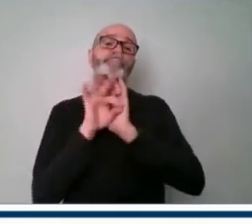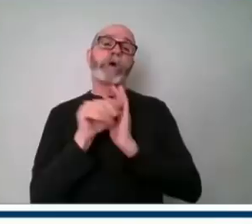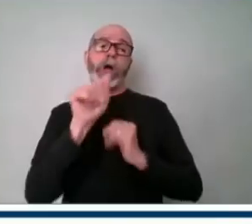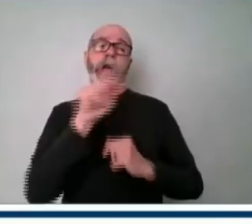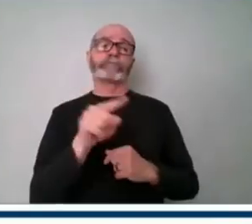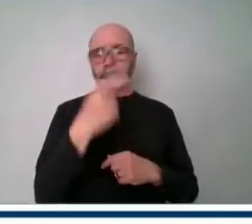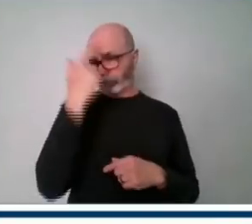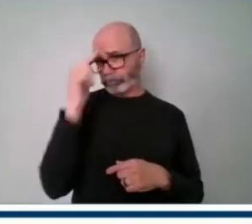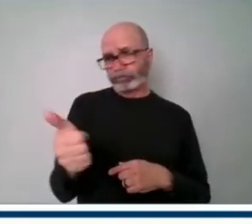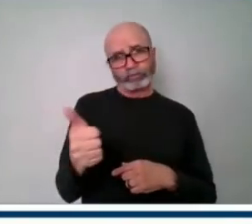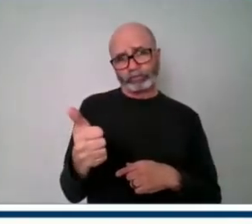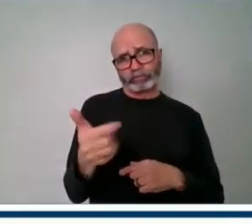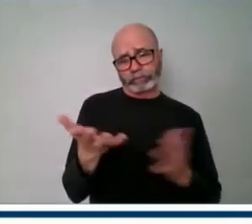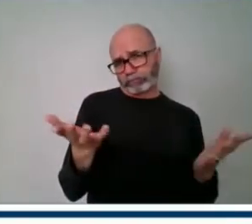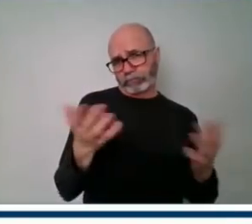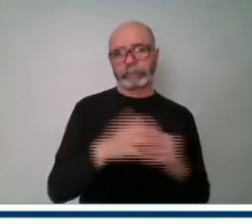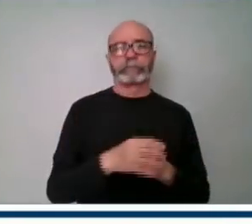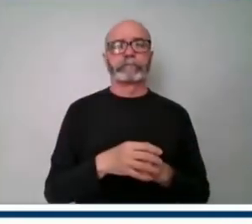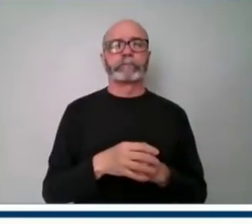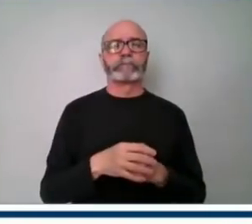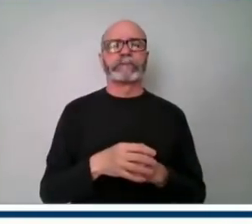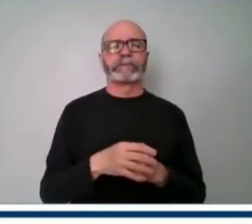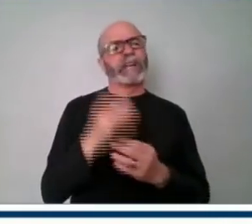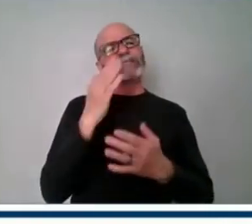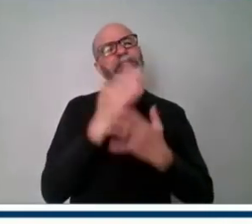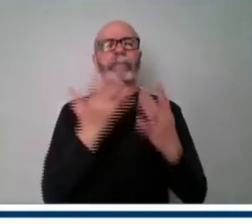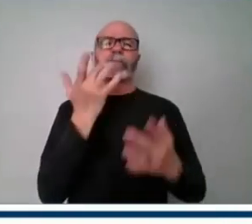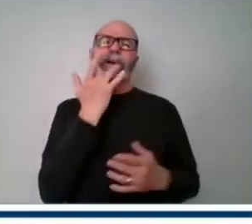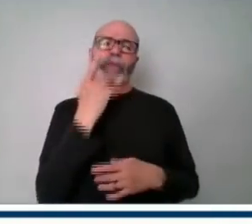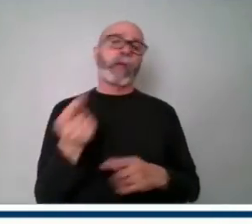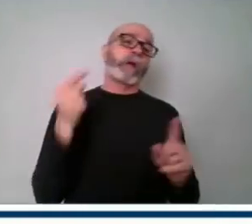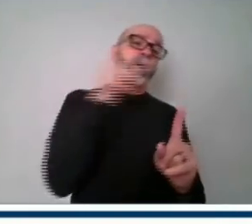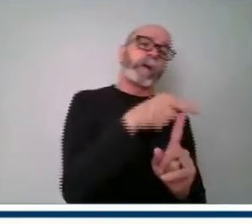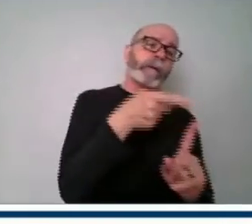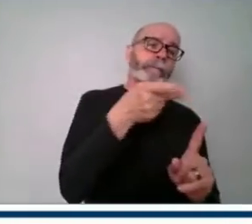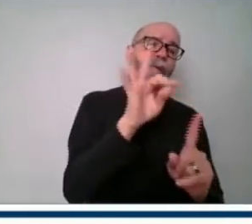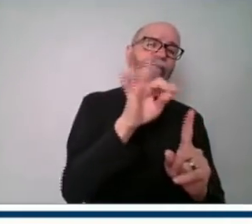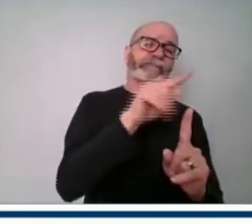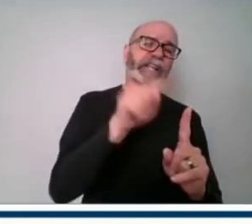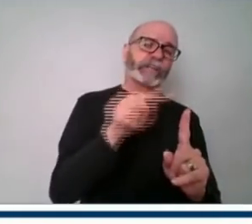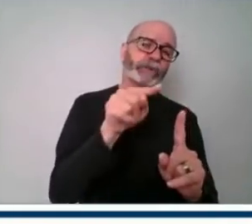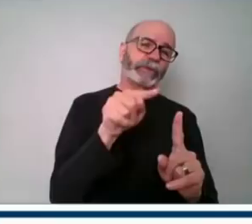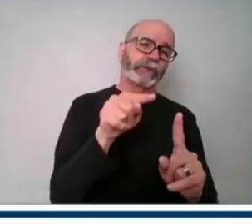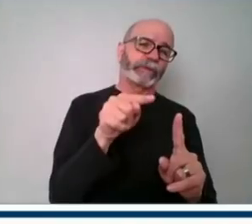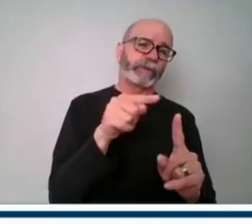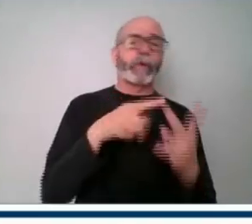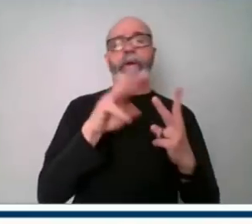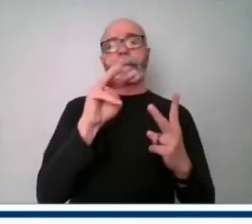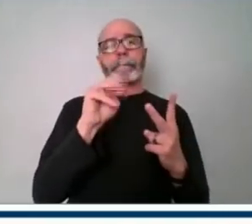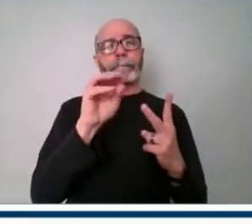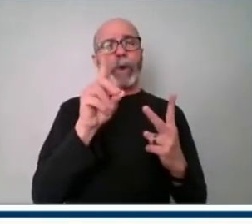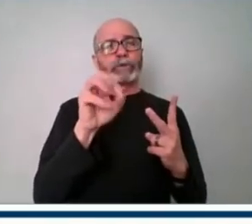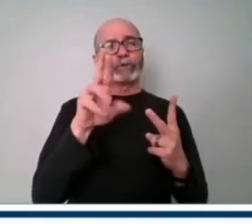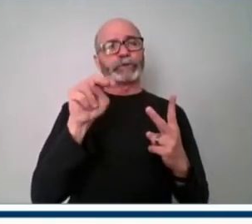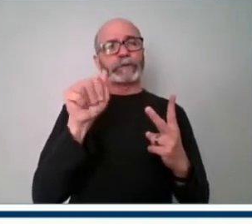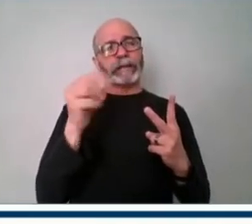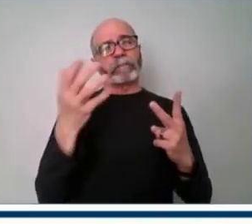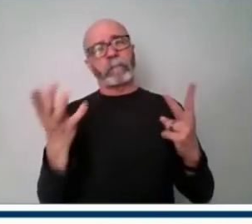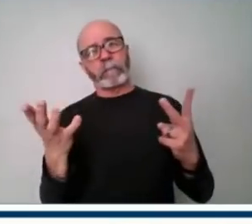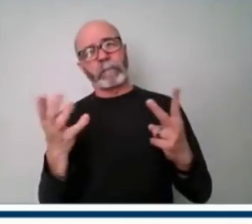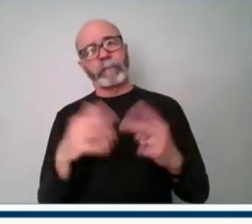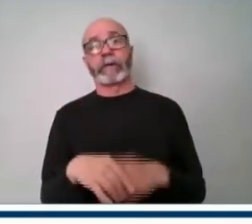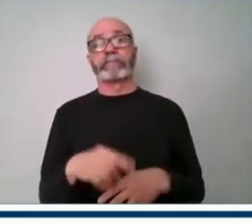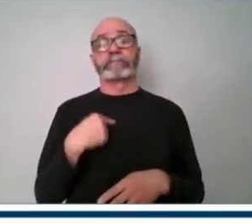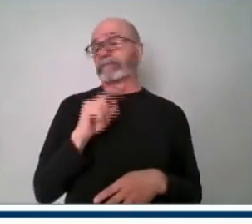AstraZeneca shot, recognizing the risks themselves? So the reality is we only have 13,000 doses of mRNA vaccine. So,